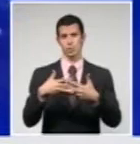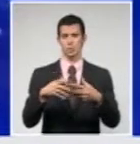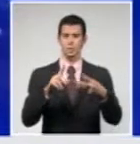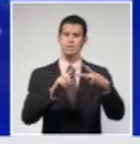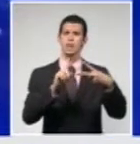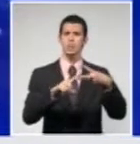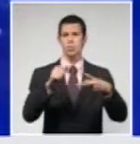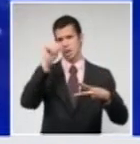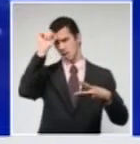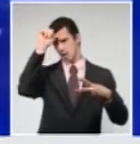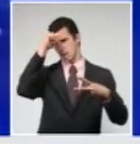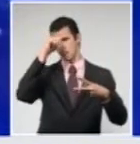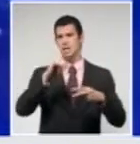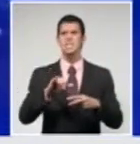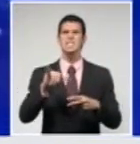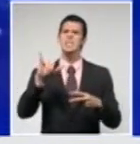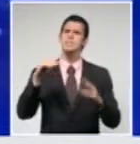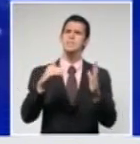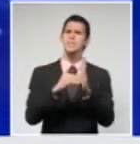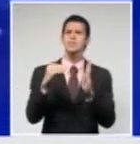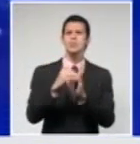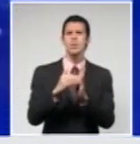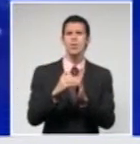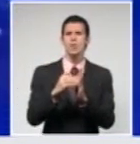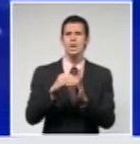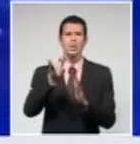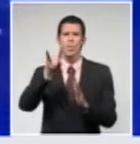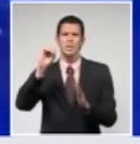6,906,151 cases and